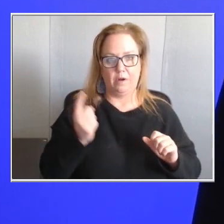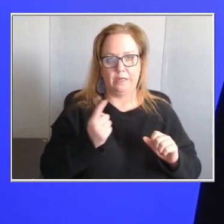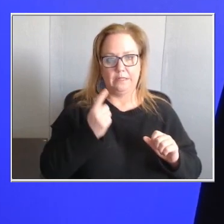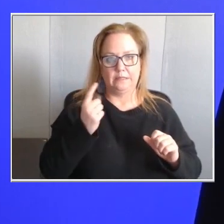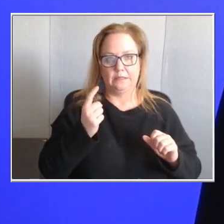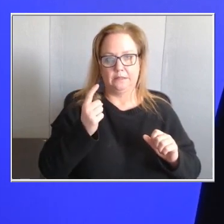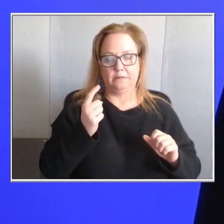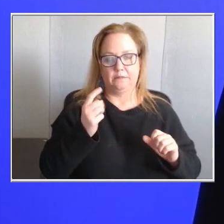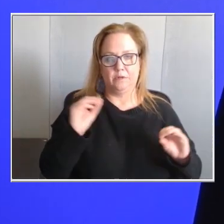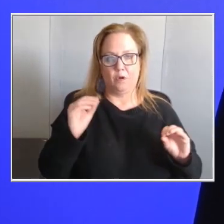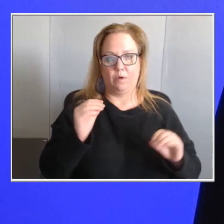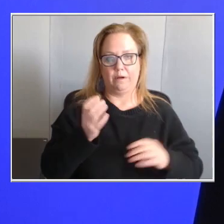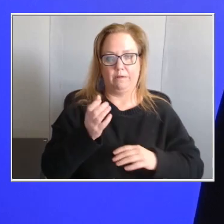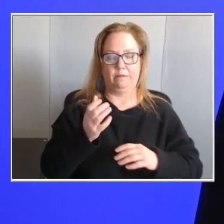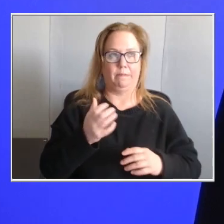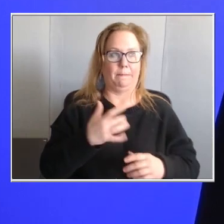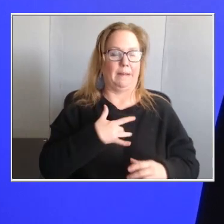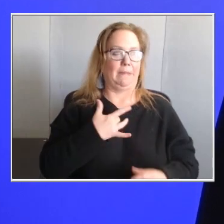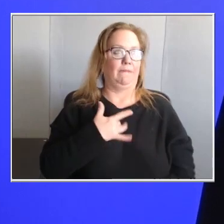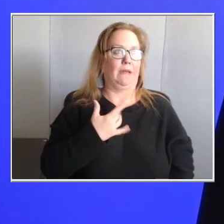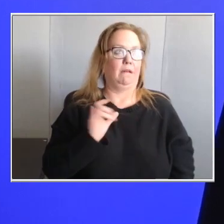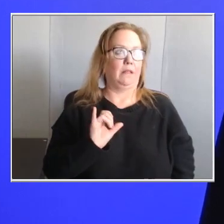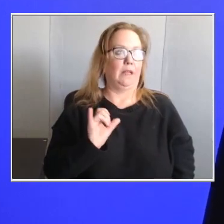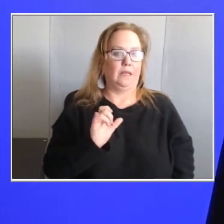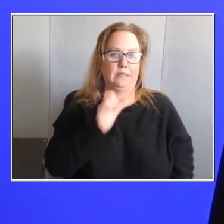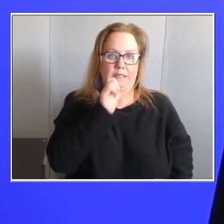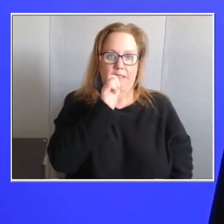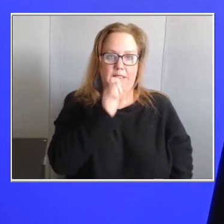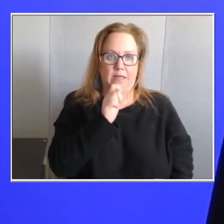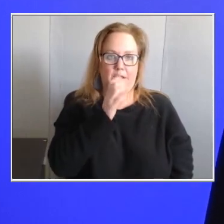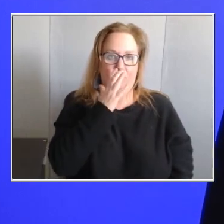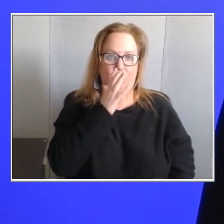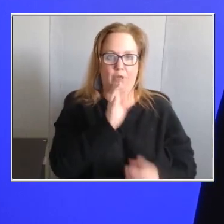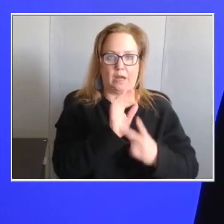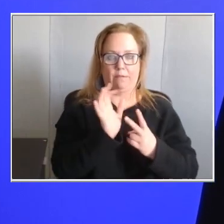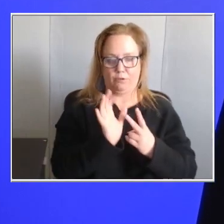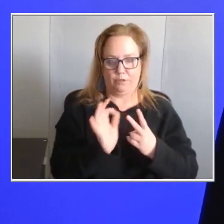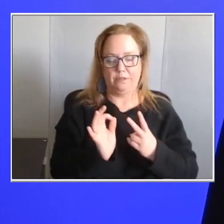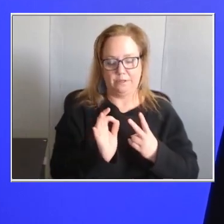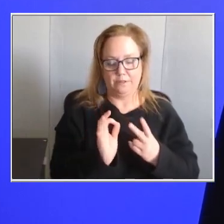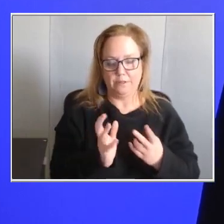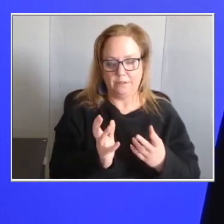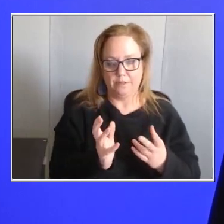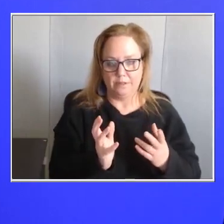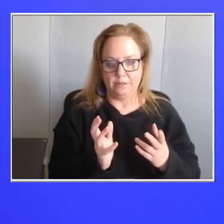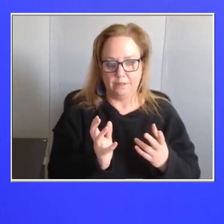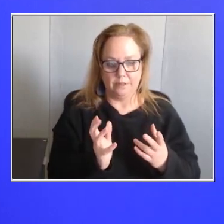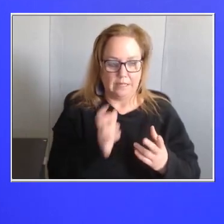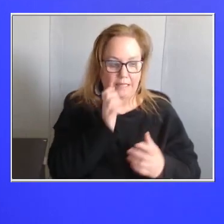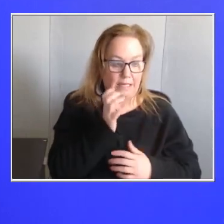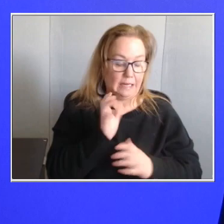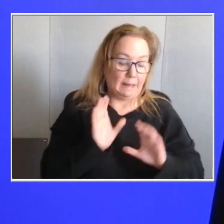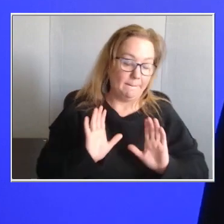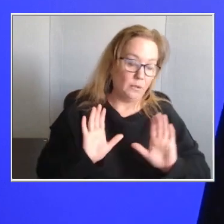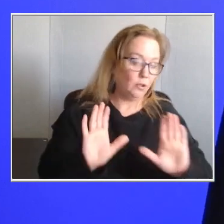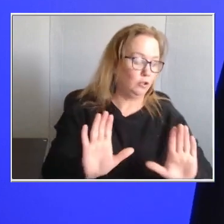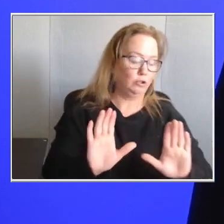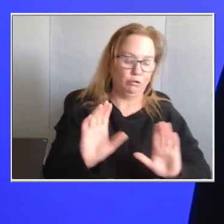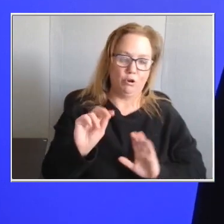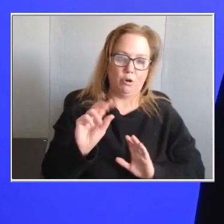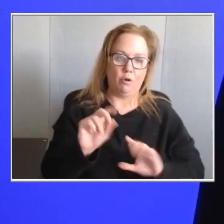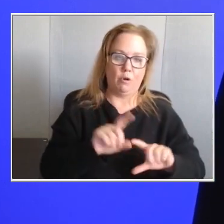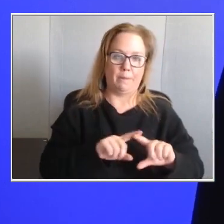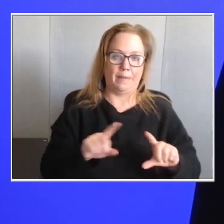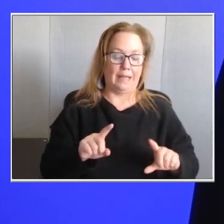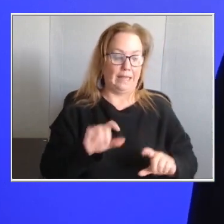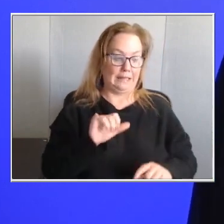nobody made me feel like this was not a good option. They didn't push me, but it's like, this is